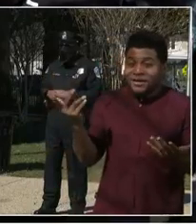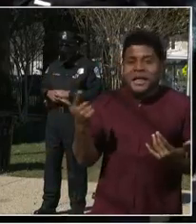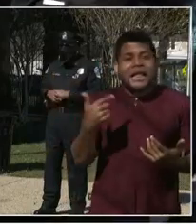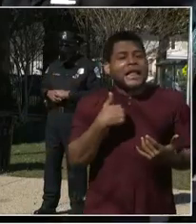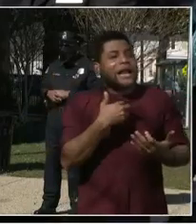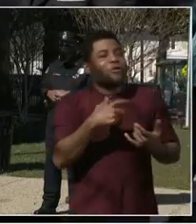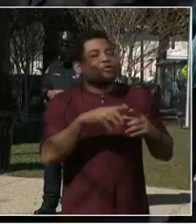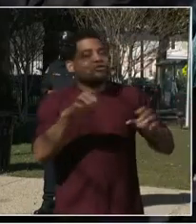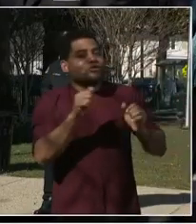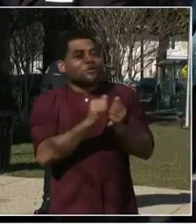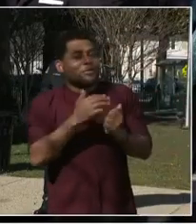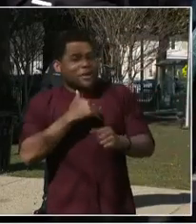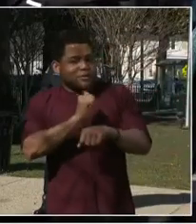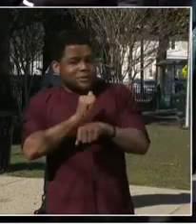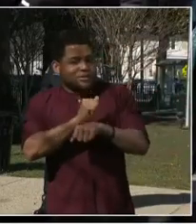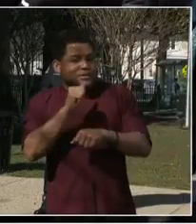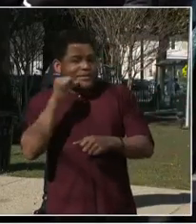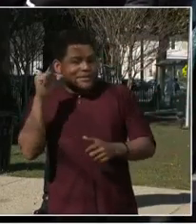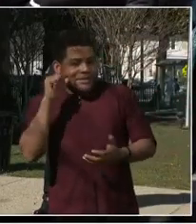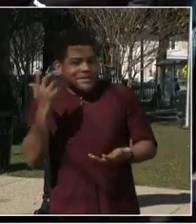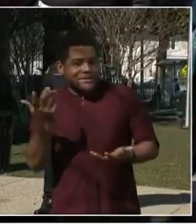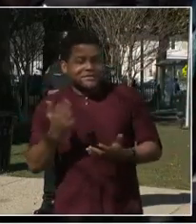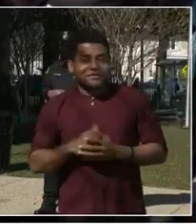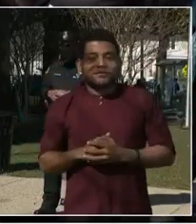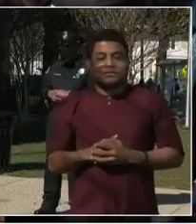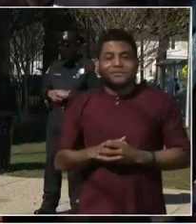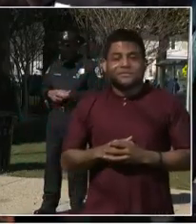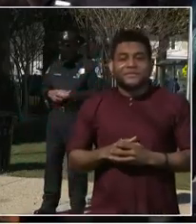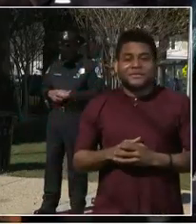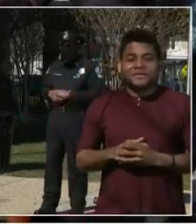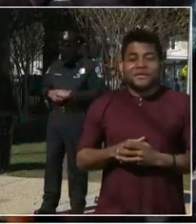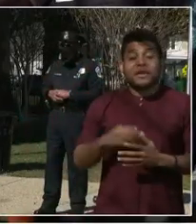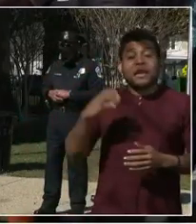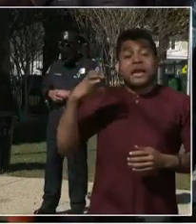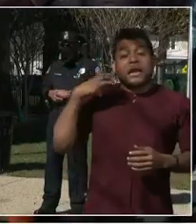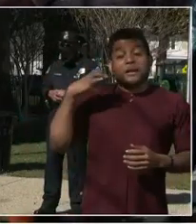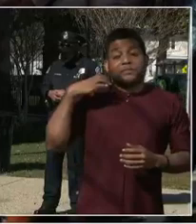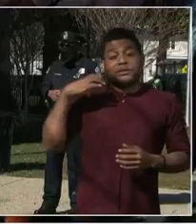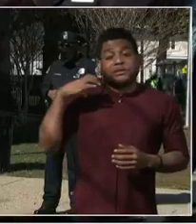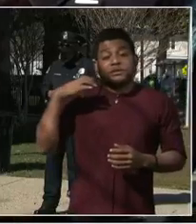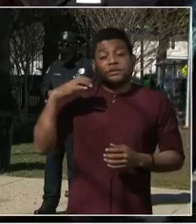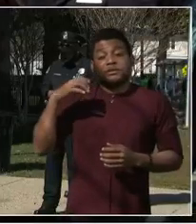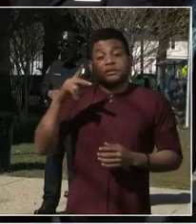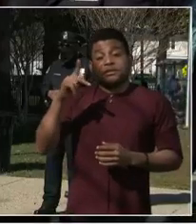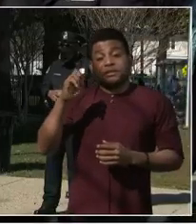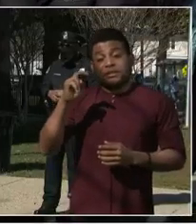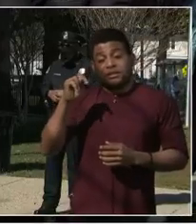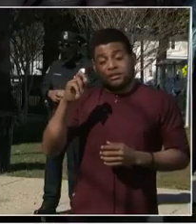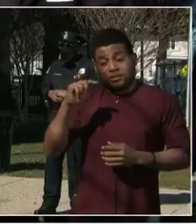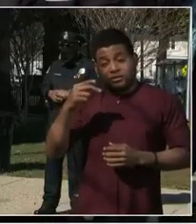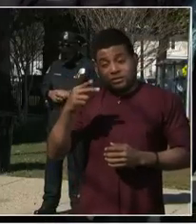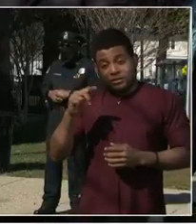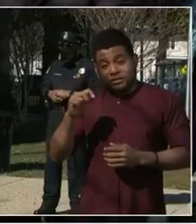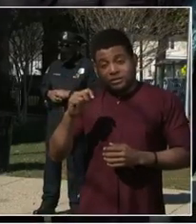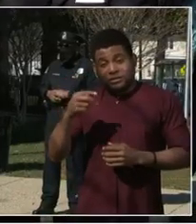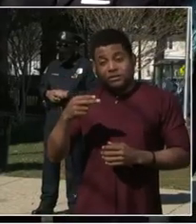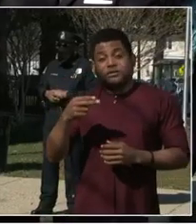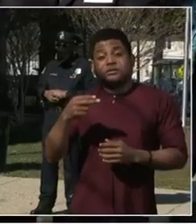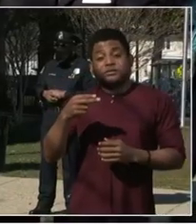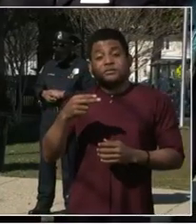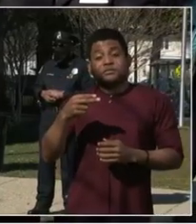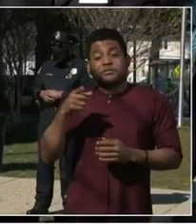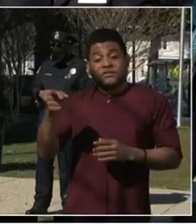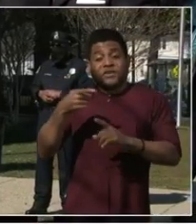So, Captain Kevin Kentish, come here, Kevin. He's a New York native, but he's head of the homicide branch here in